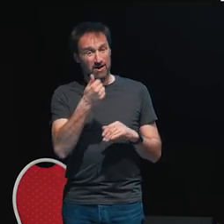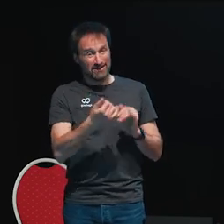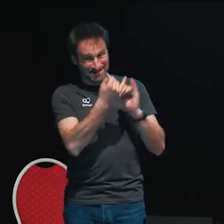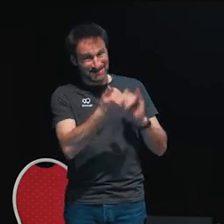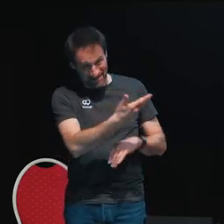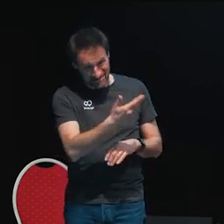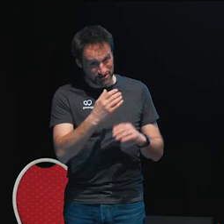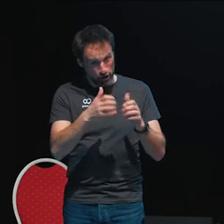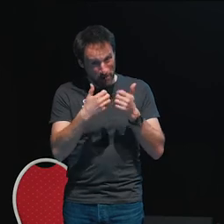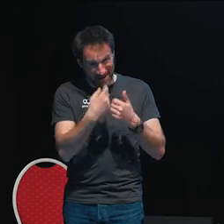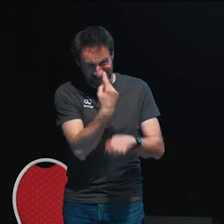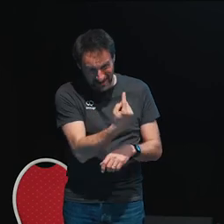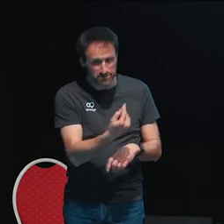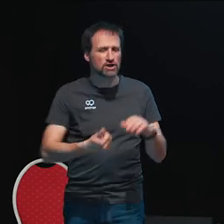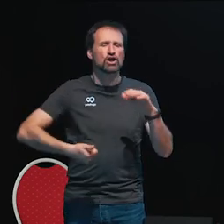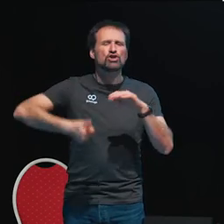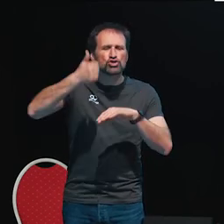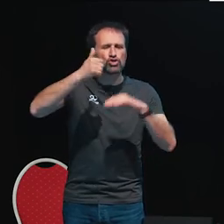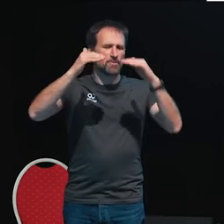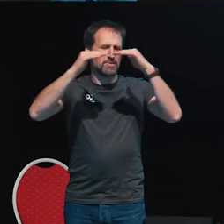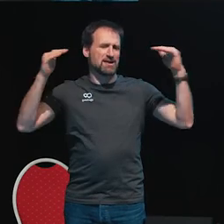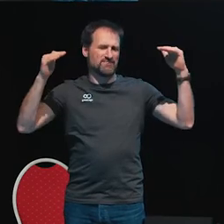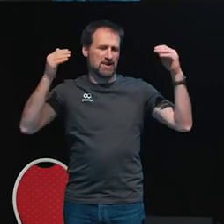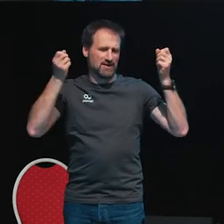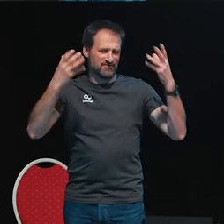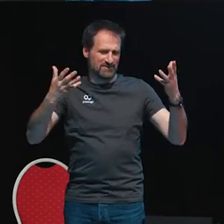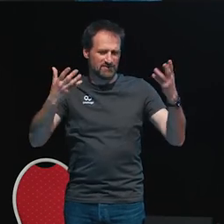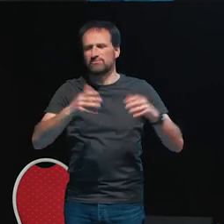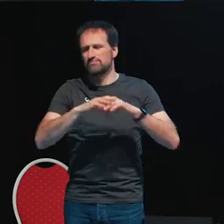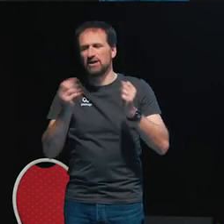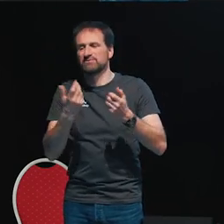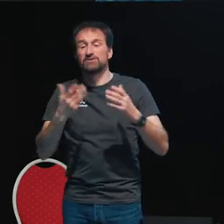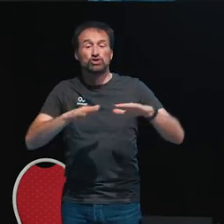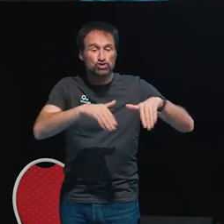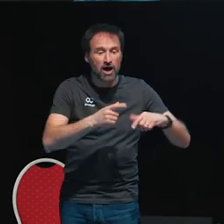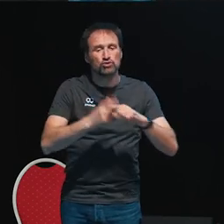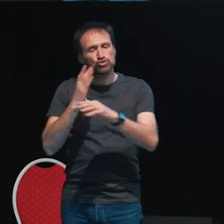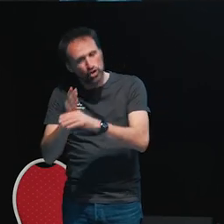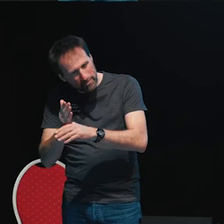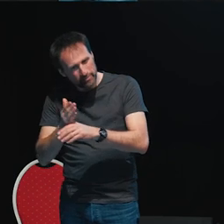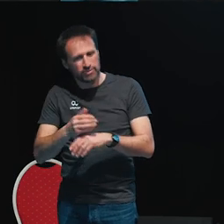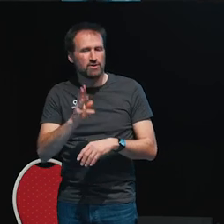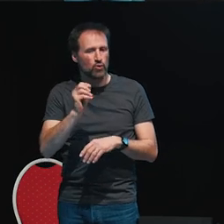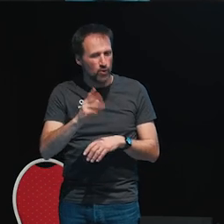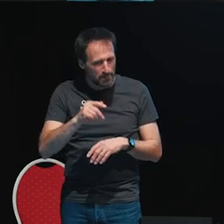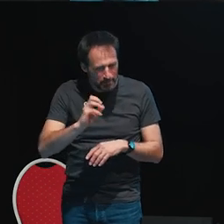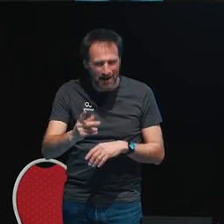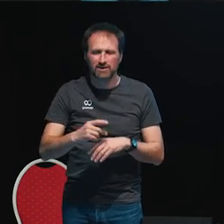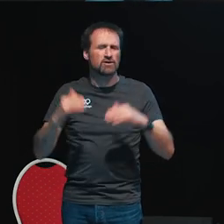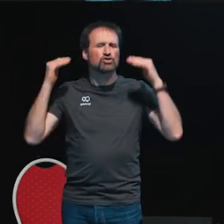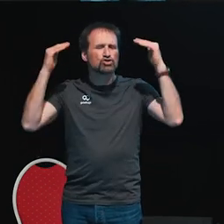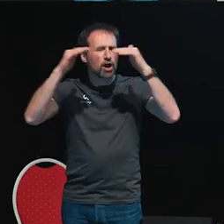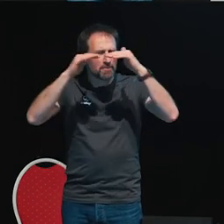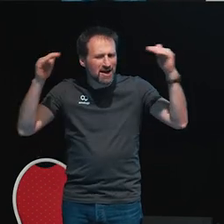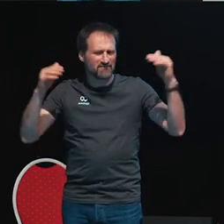event. It has everything to do with the starting and stopping of Webpack, any sort of top level APIs that you're going